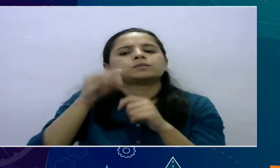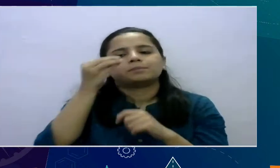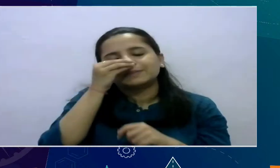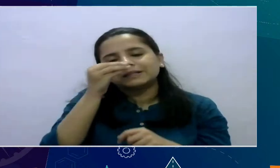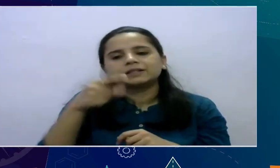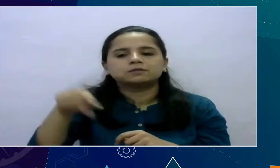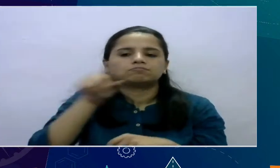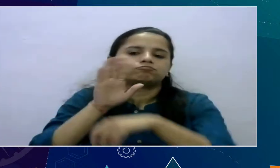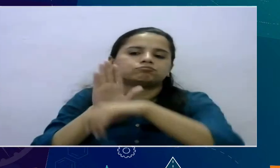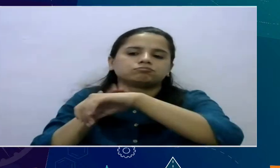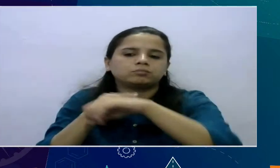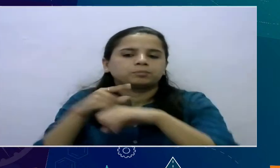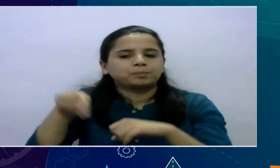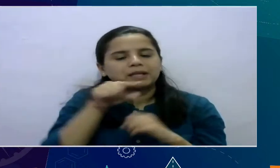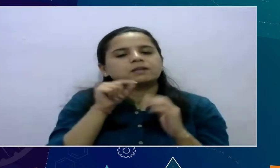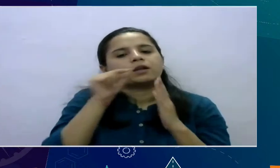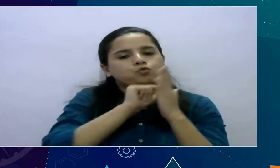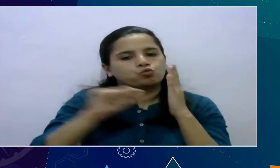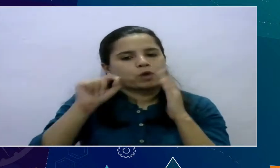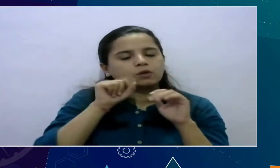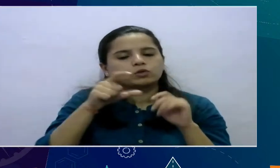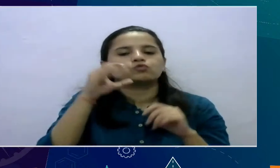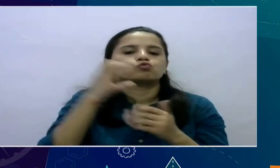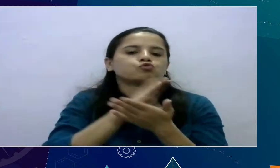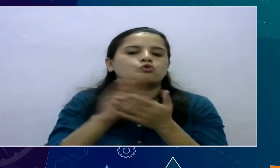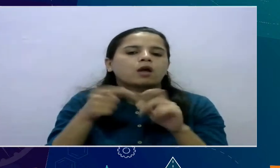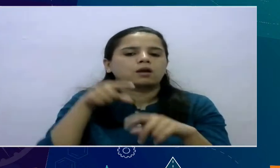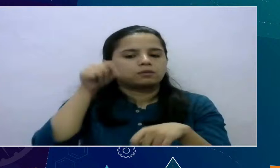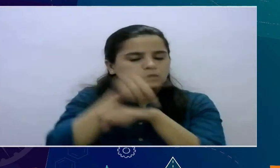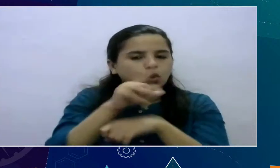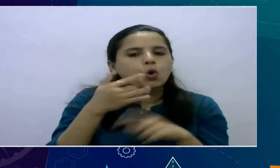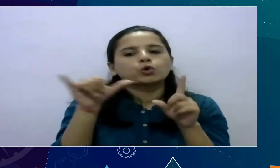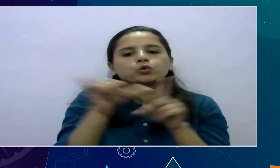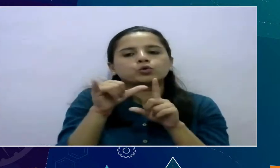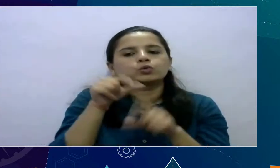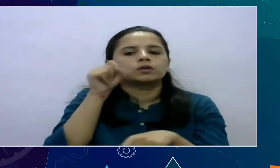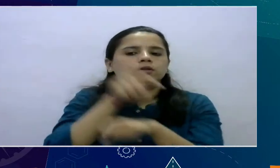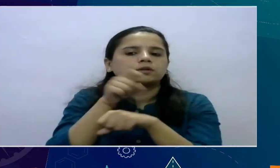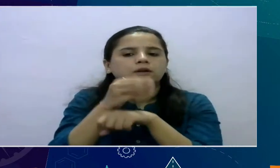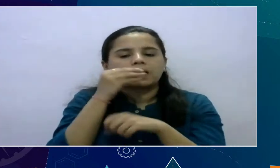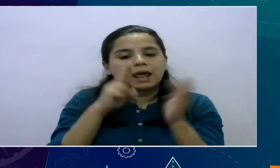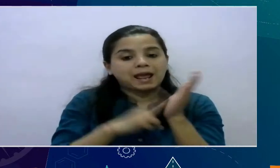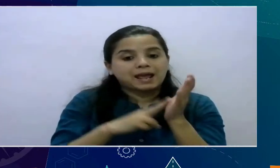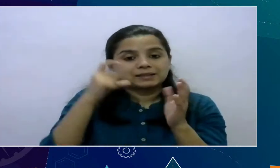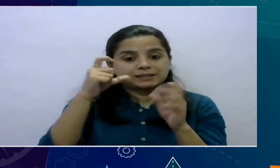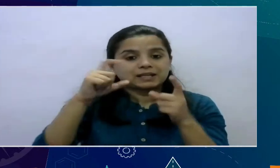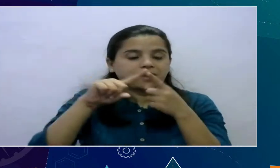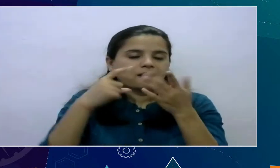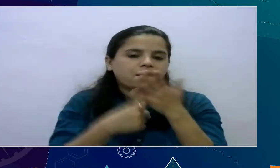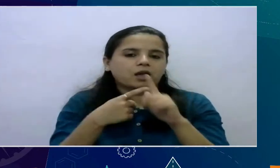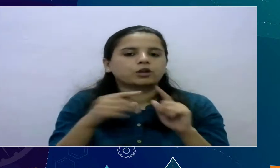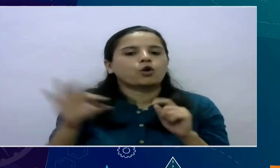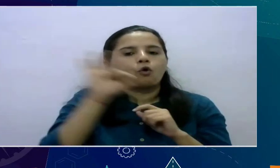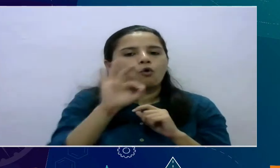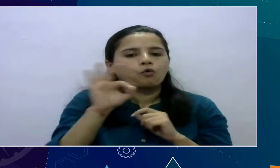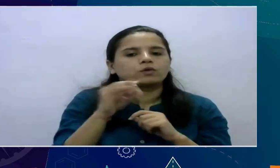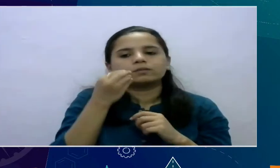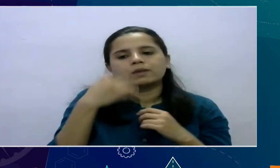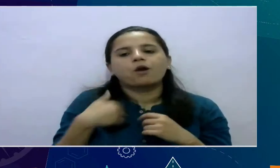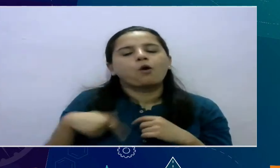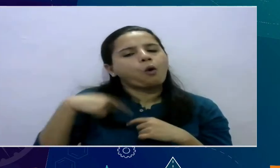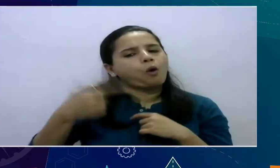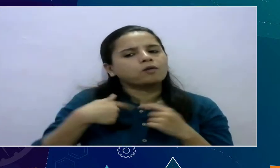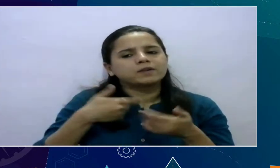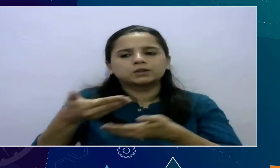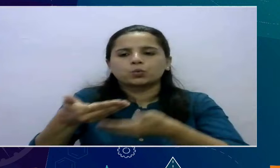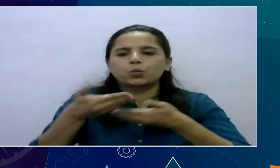us and write it down in the chat box of our YouTube channel, NCERT Official. We always welcome your questions,